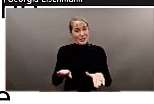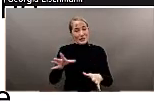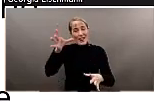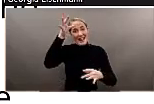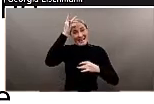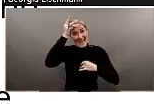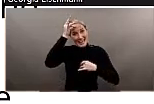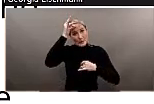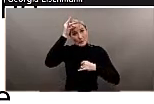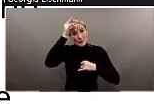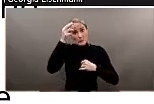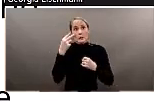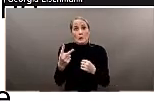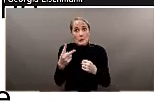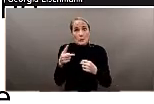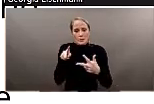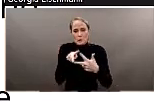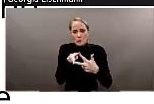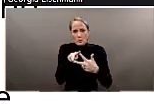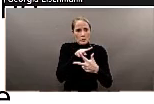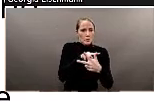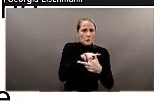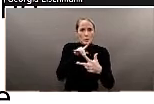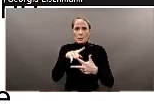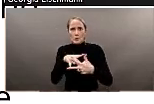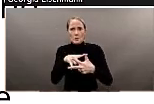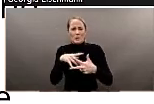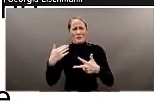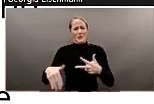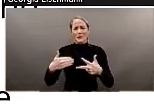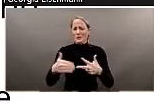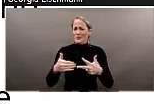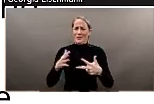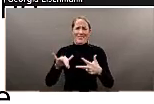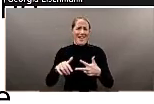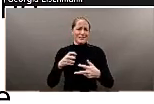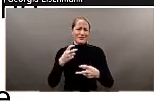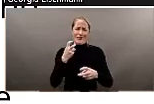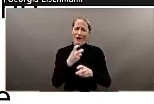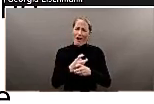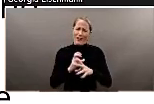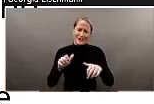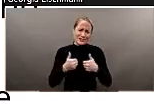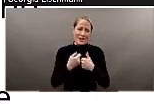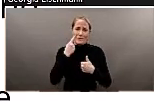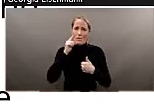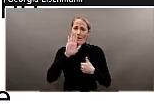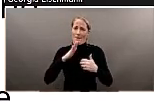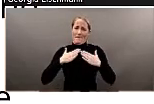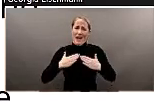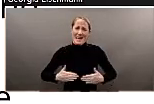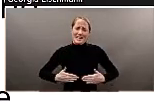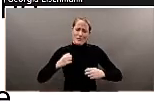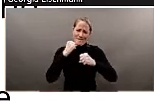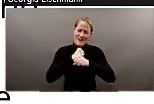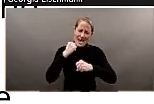them, though some of my colleagues have 2 of them at least. And so, this is really hard on your body to have to protect, combat not